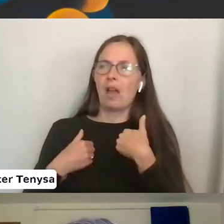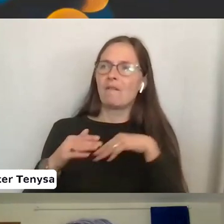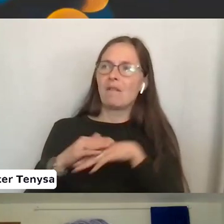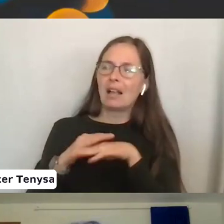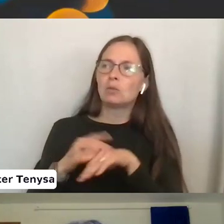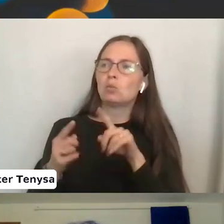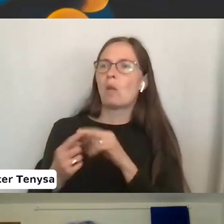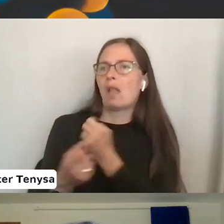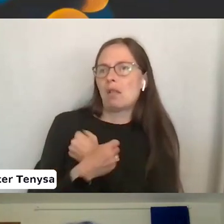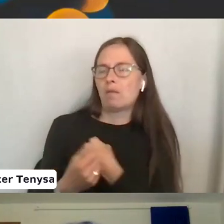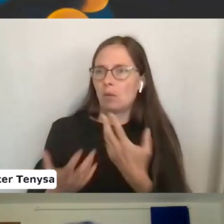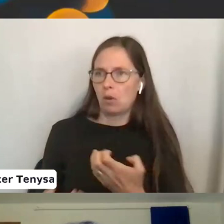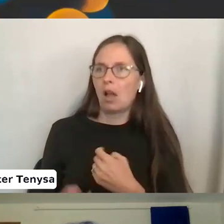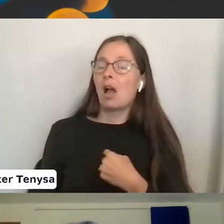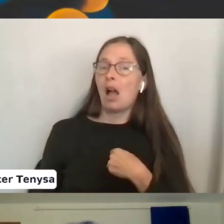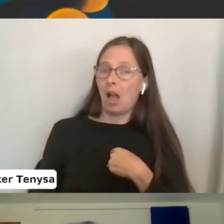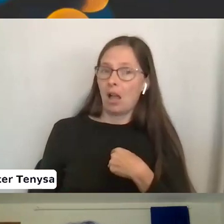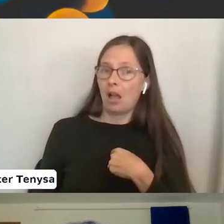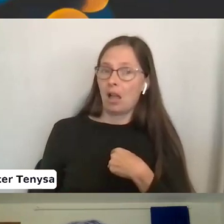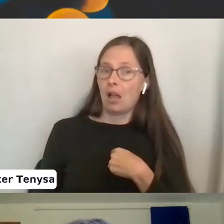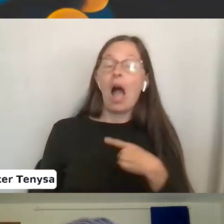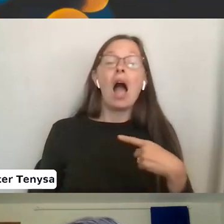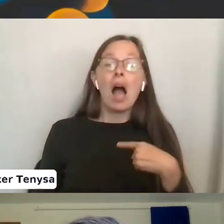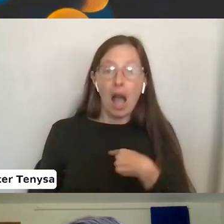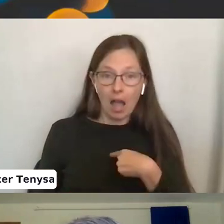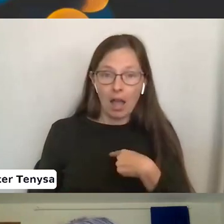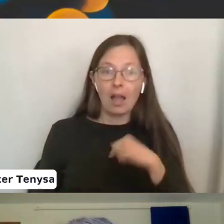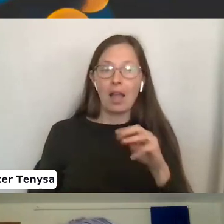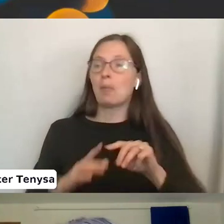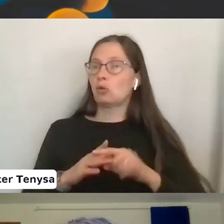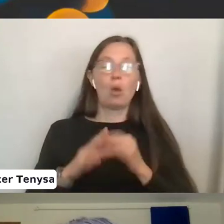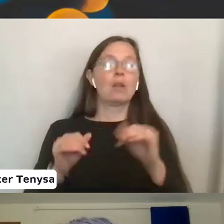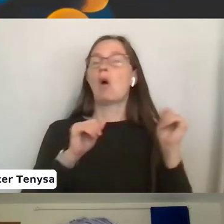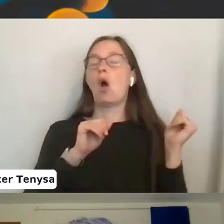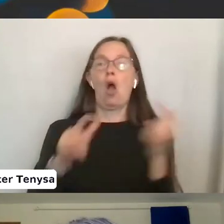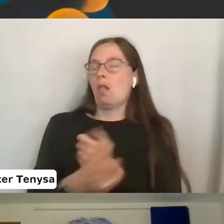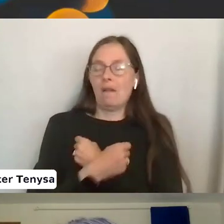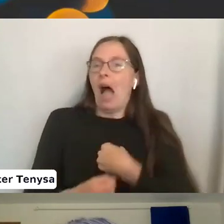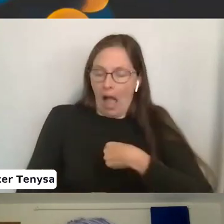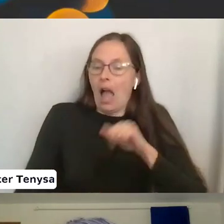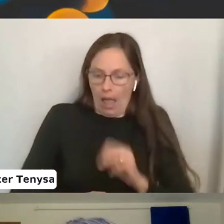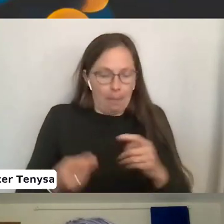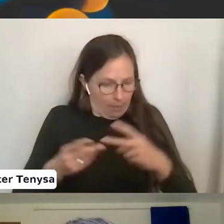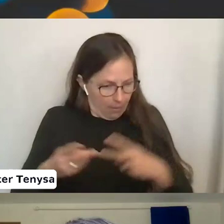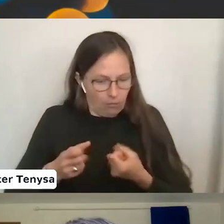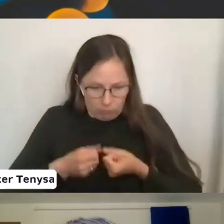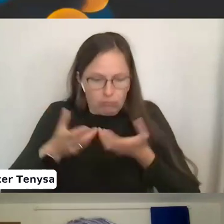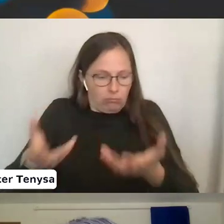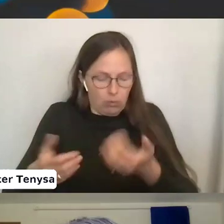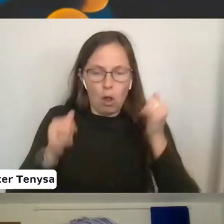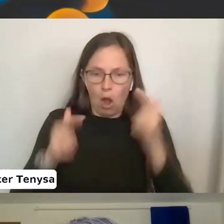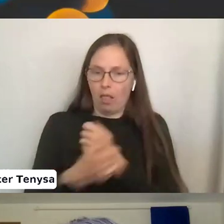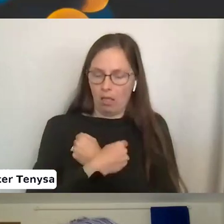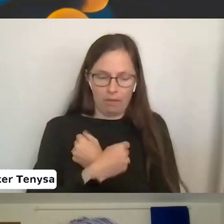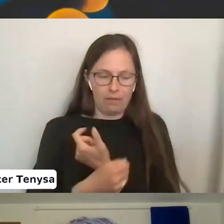I want. I am the source of all love. All love. I am the source. It